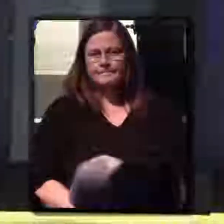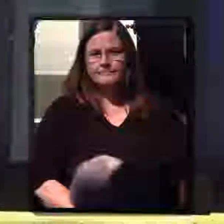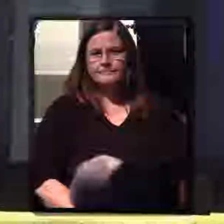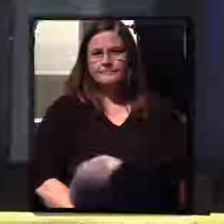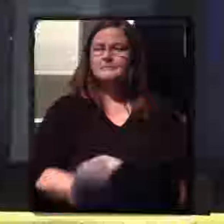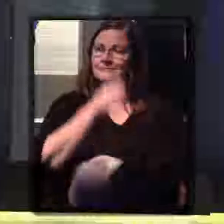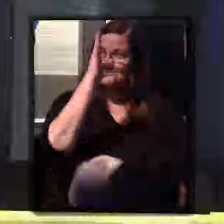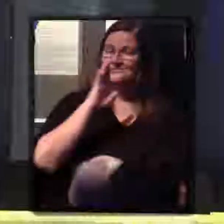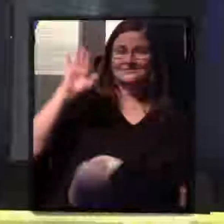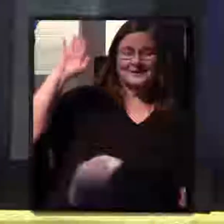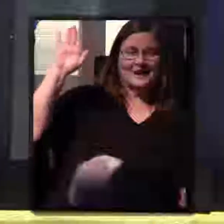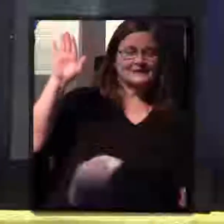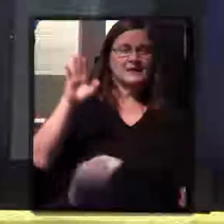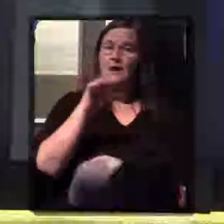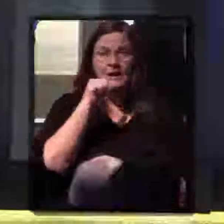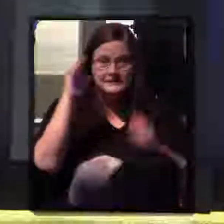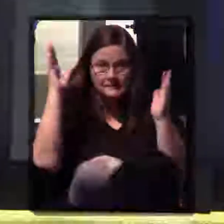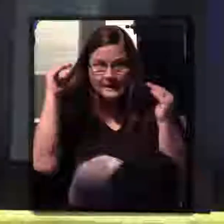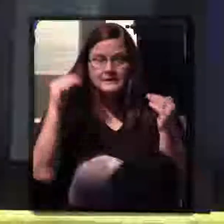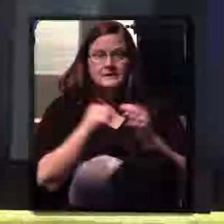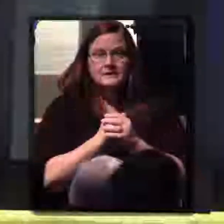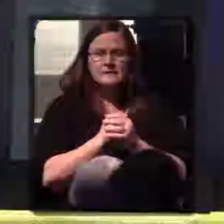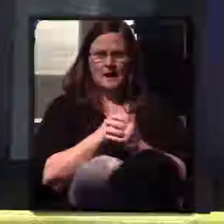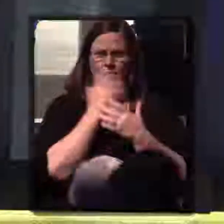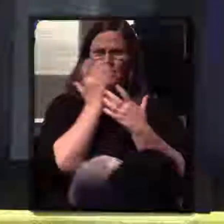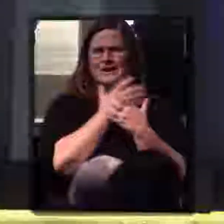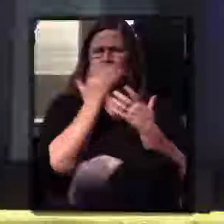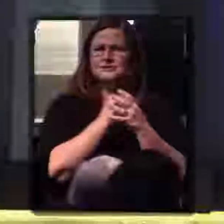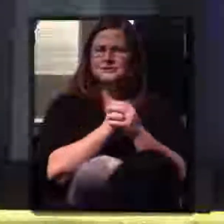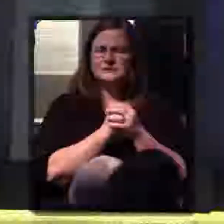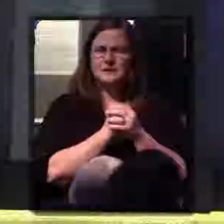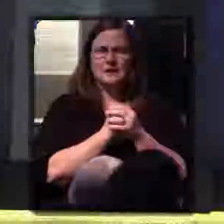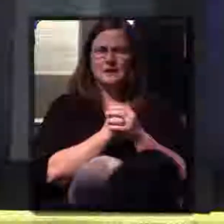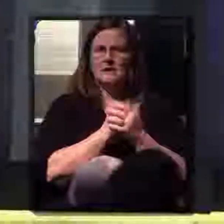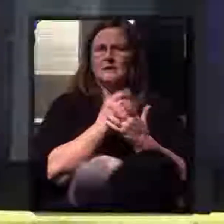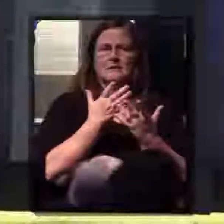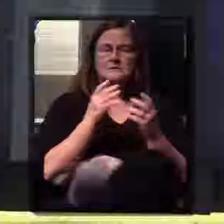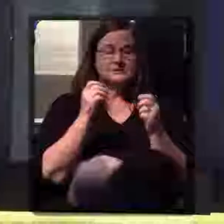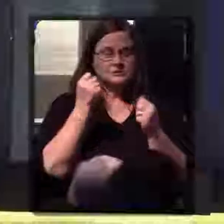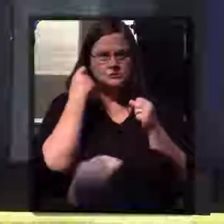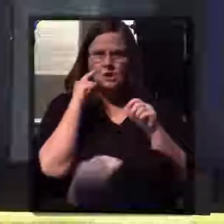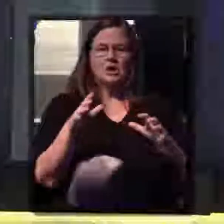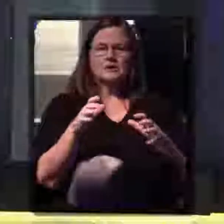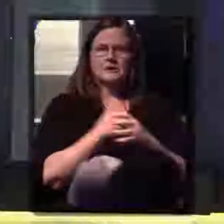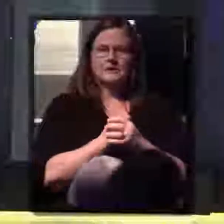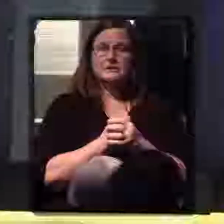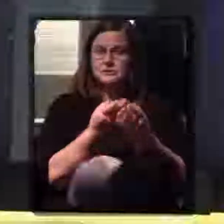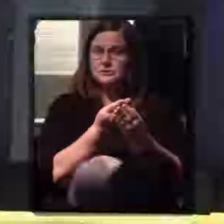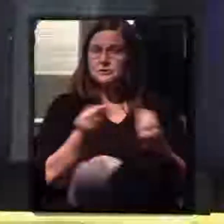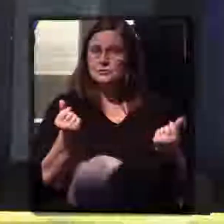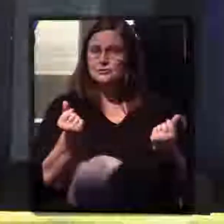Israel's dilemma. You got that? It is God's unexpected, outrageous,